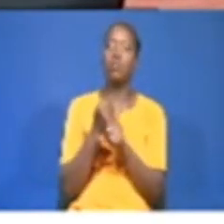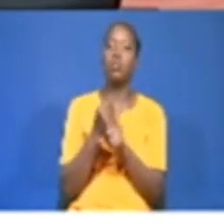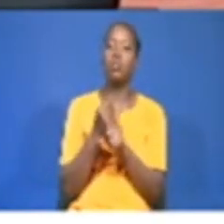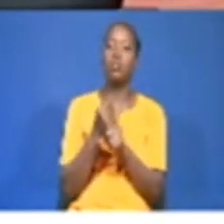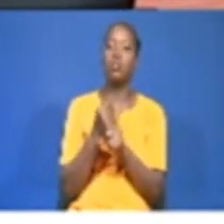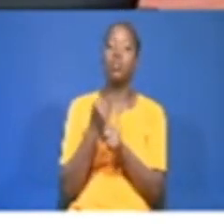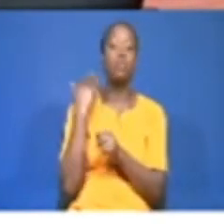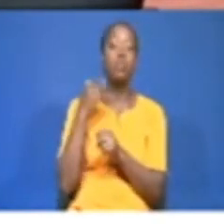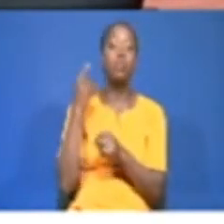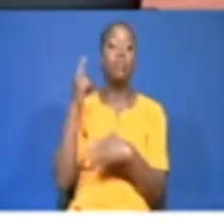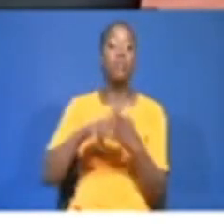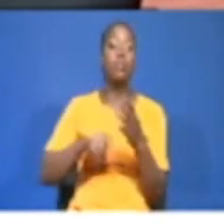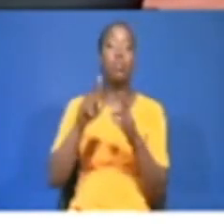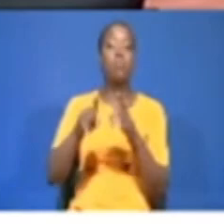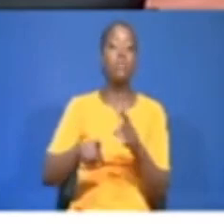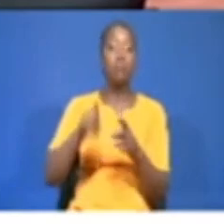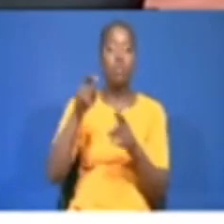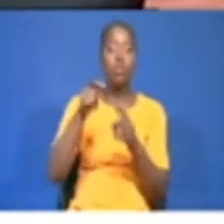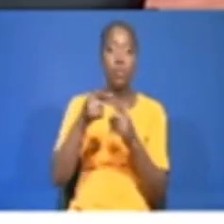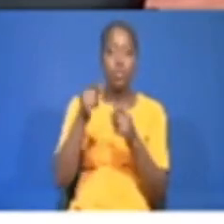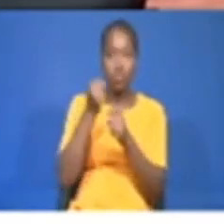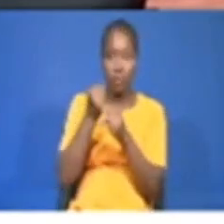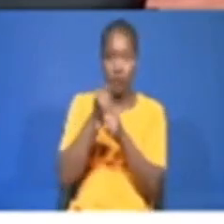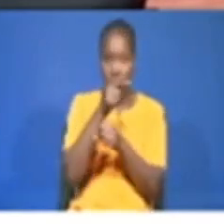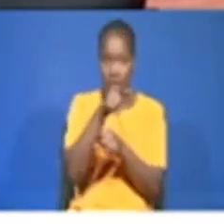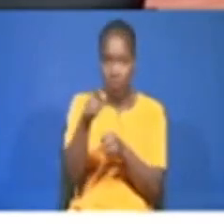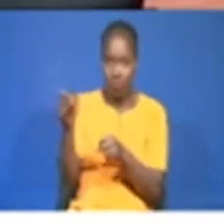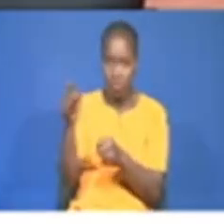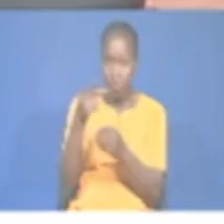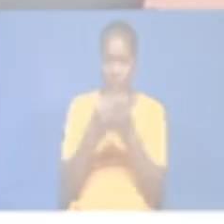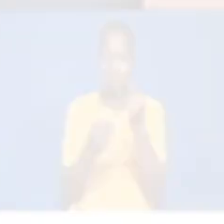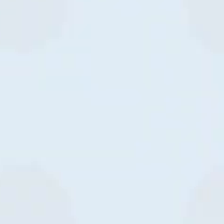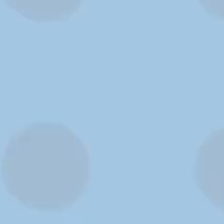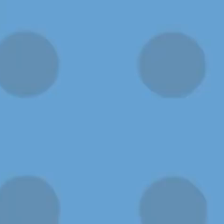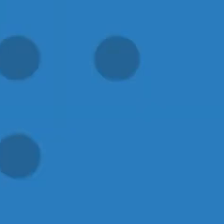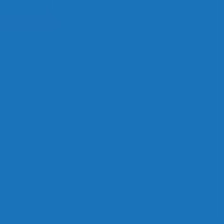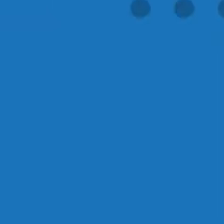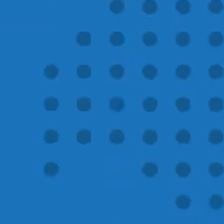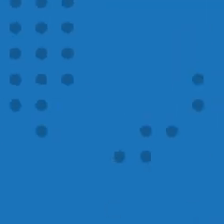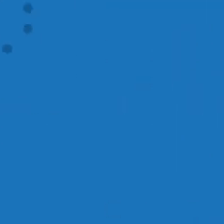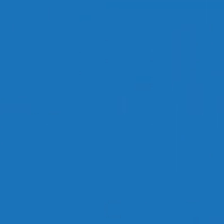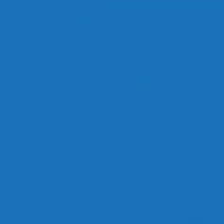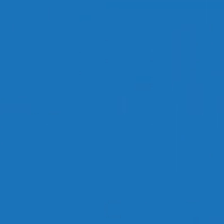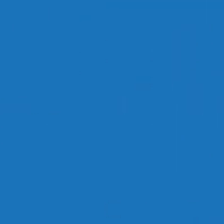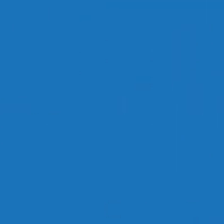what needs to be done for them under both national and international law.